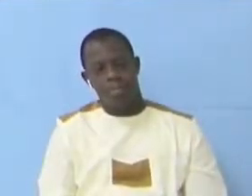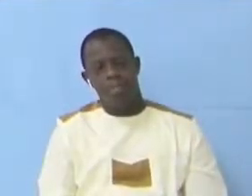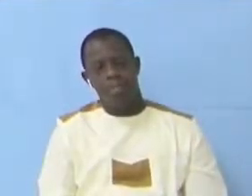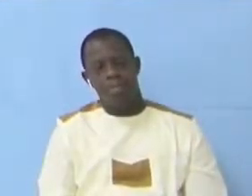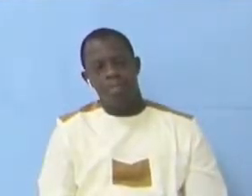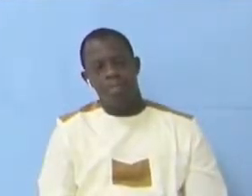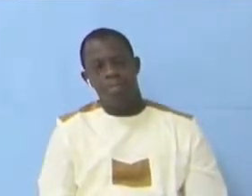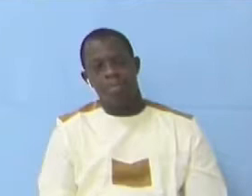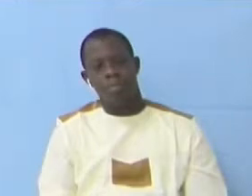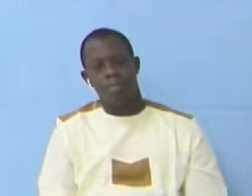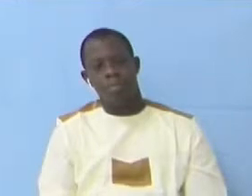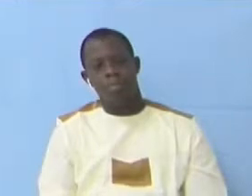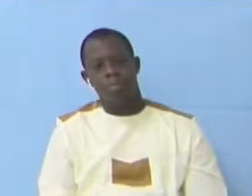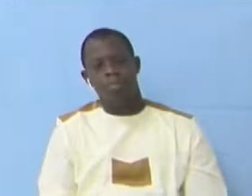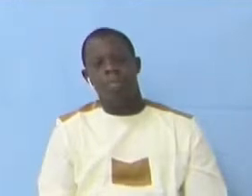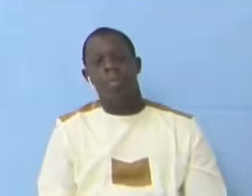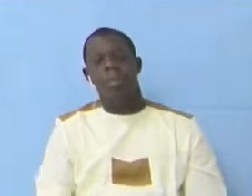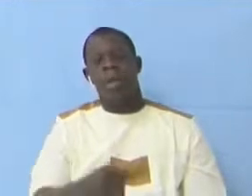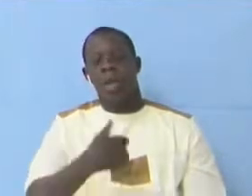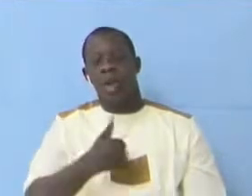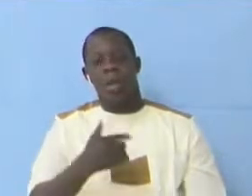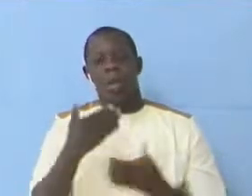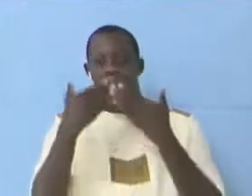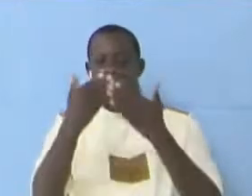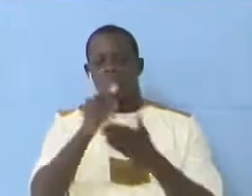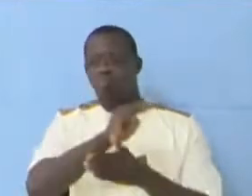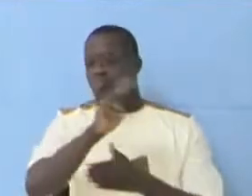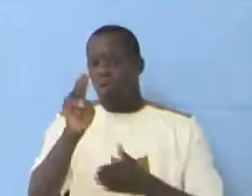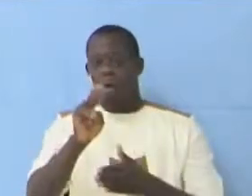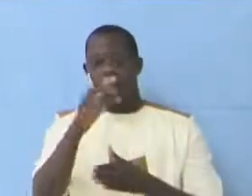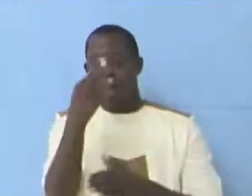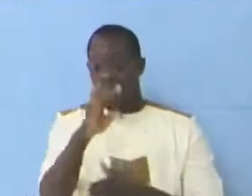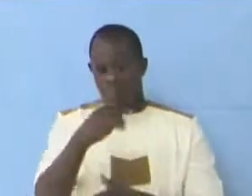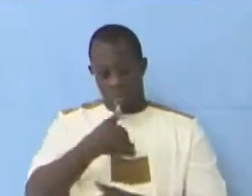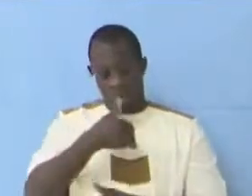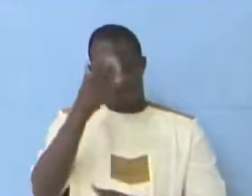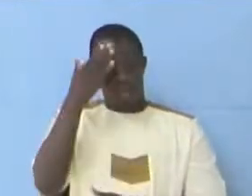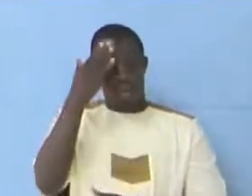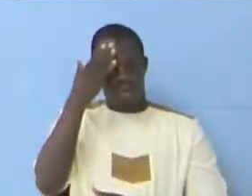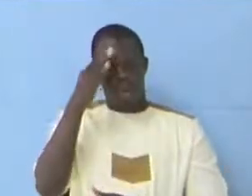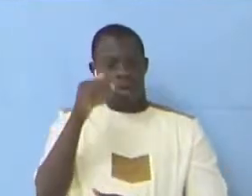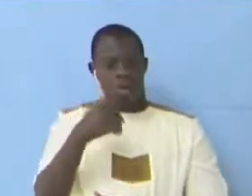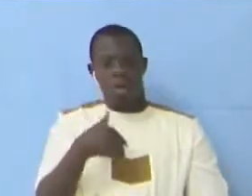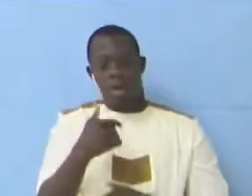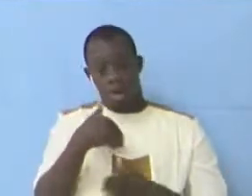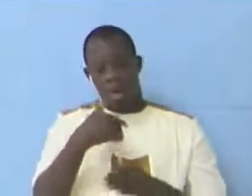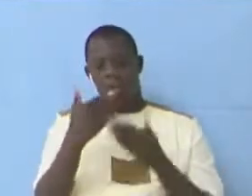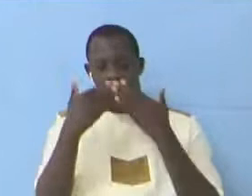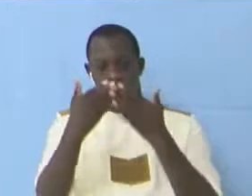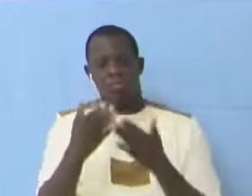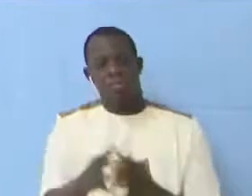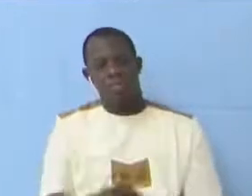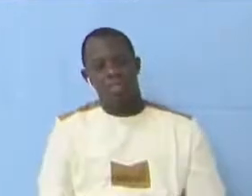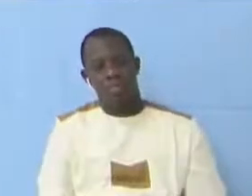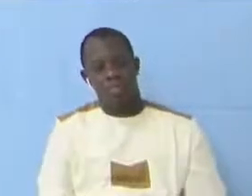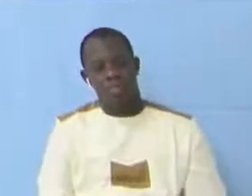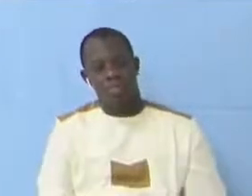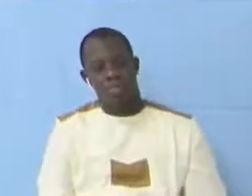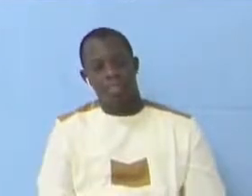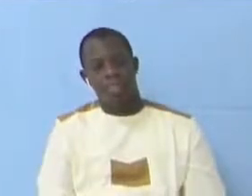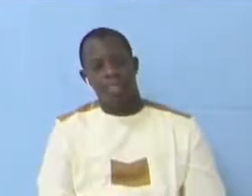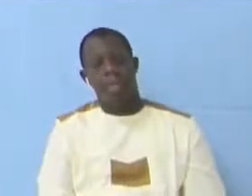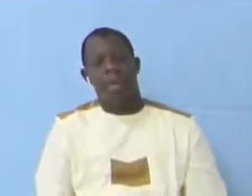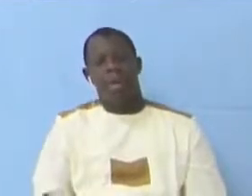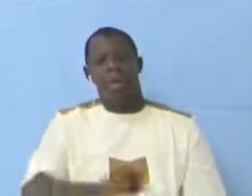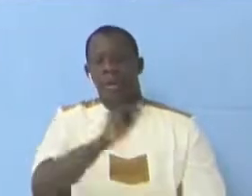Bissau. I told him no, not as far as I know. ci laa ko wax déedéet ci li nga xam ne loolu laa xam. And I